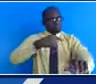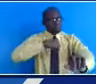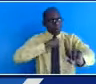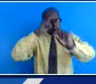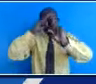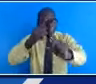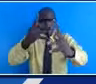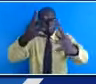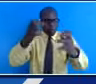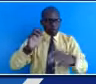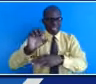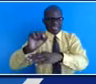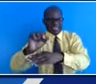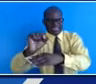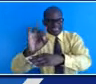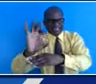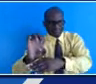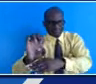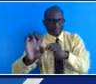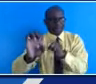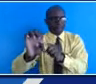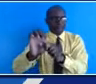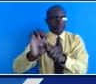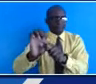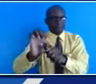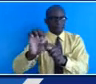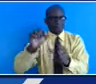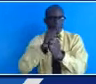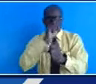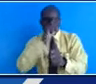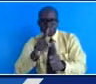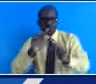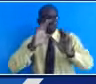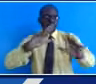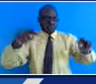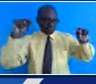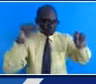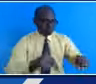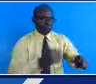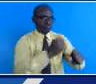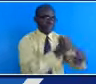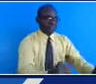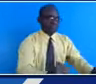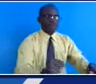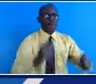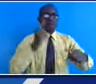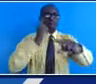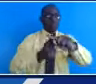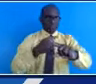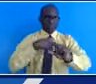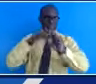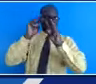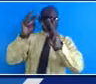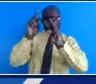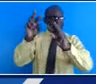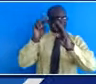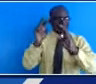looking forward to serving our community and our surrounding communities. The store is called All Together Now, so it does seem